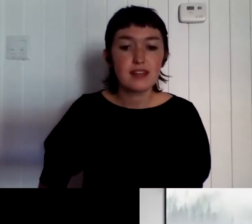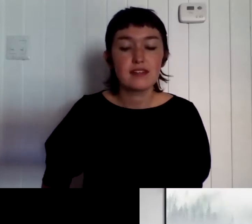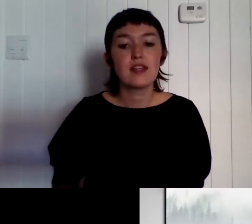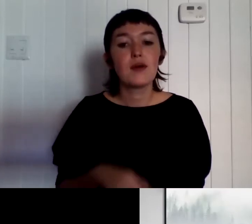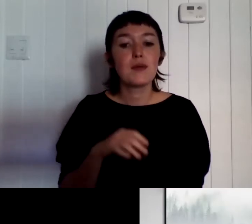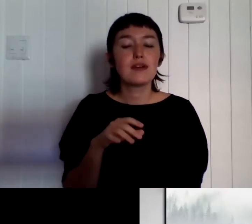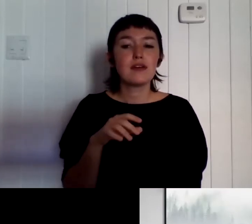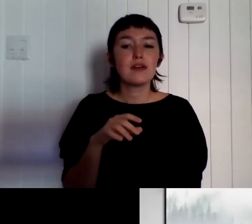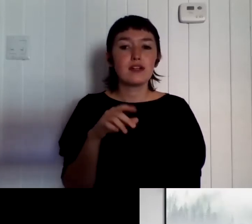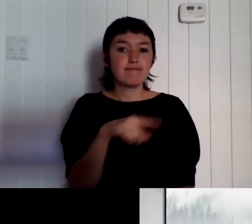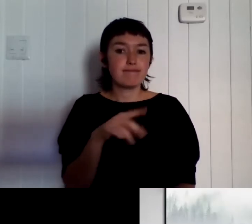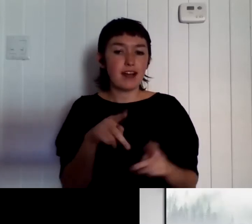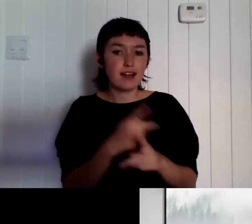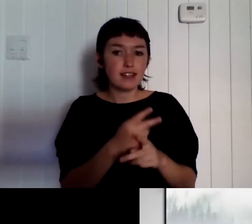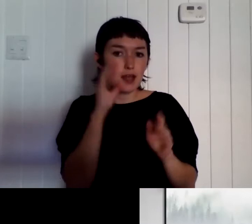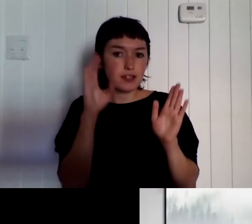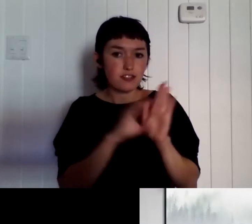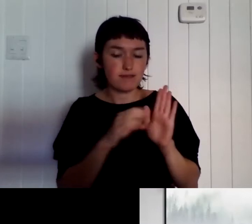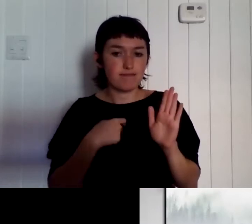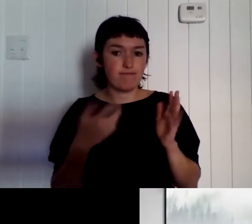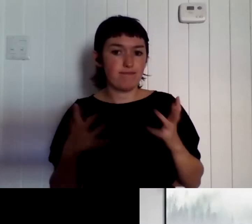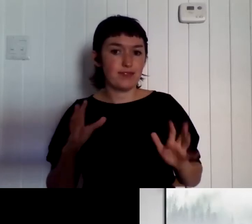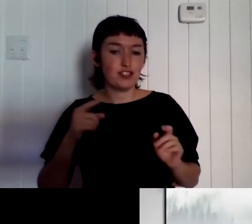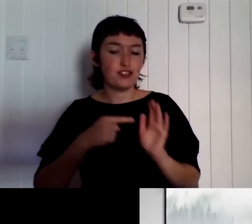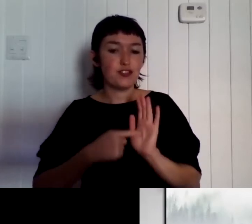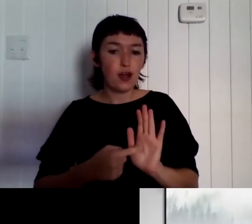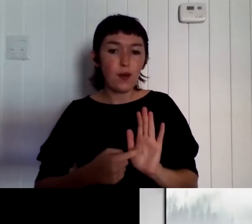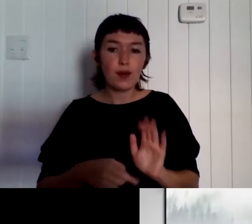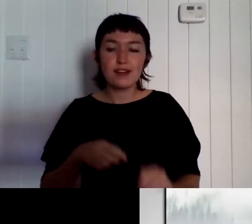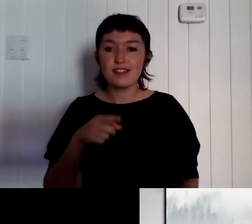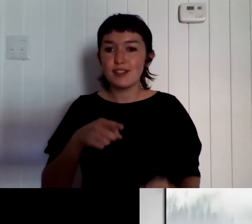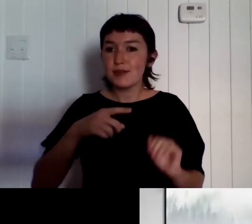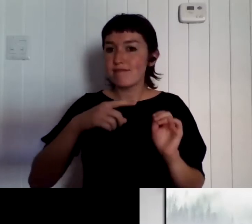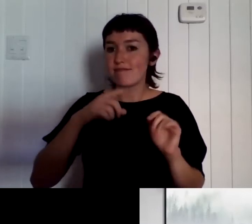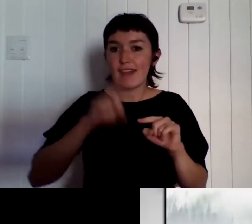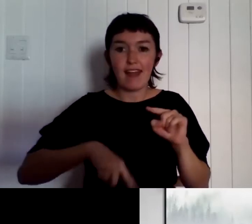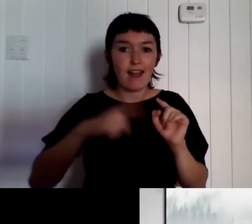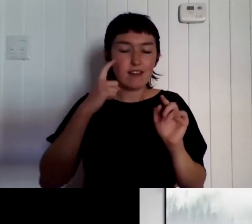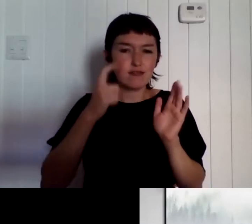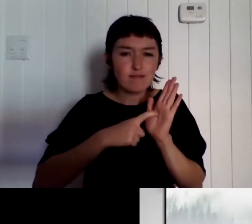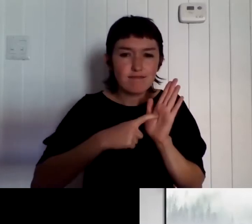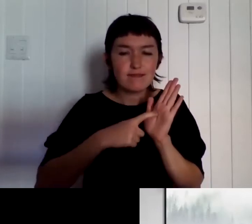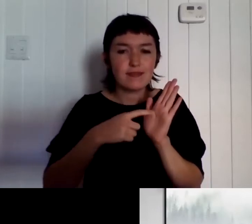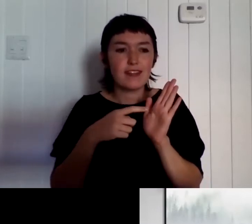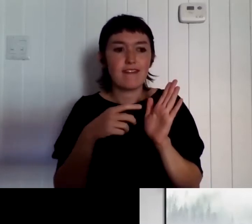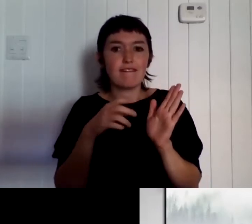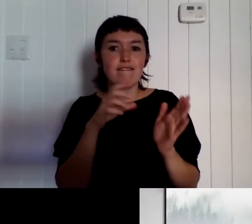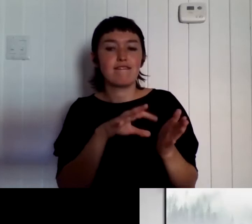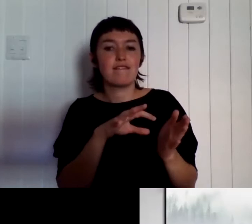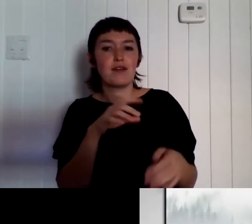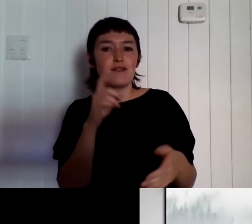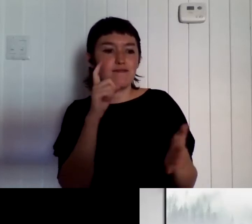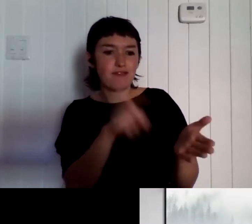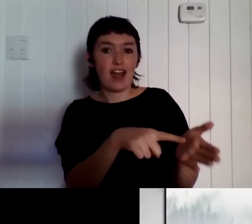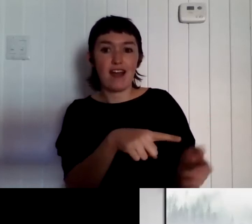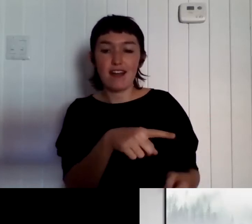looking within an individual person, you can't tell whether somebody has ASD or not. You can't tell whether somebody has ADHD